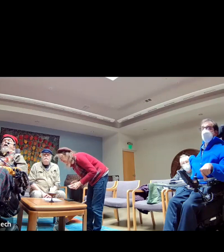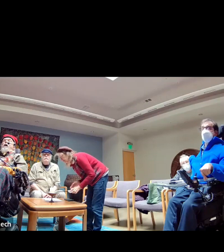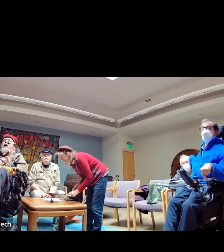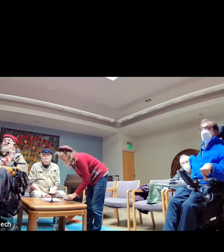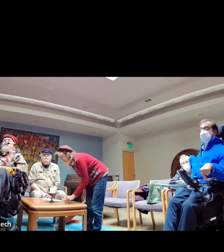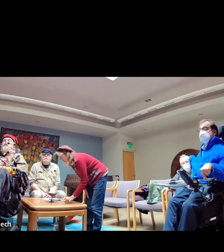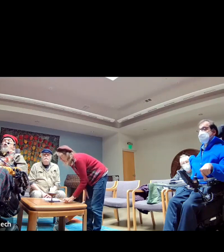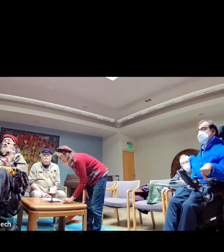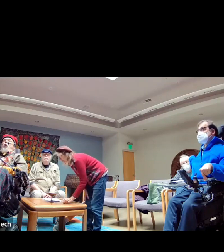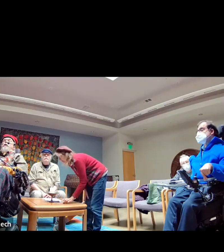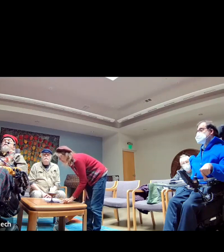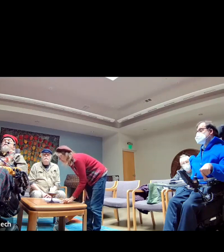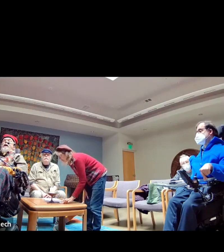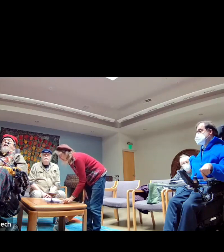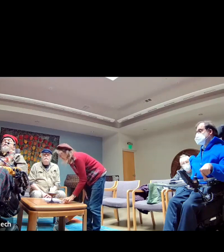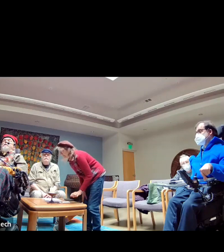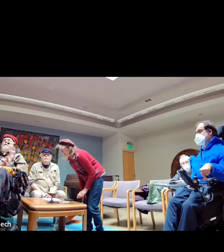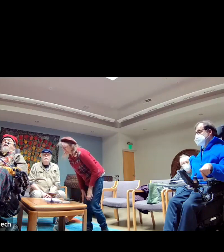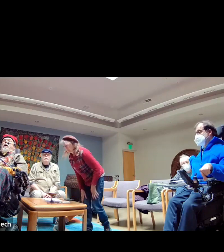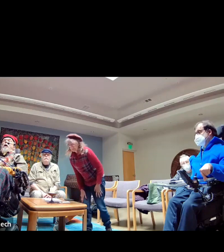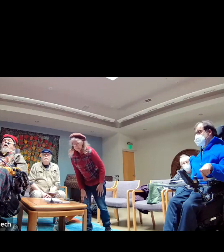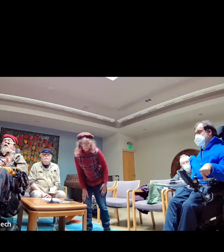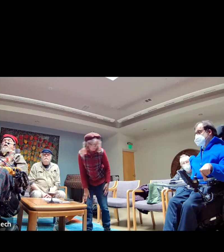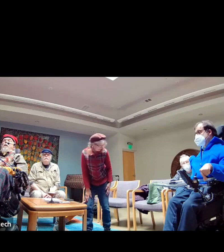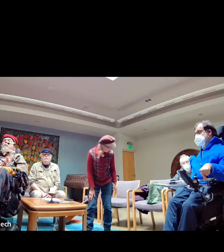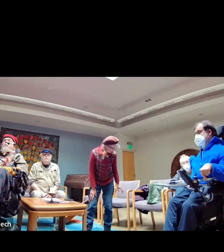Of a soul sense.